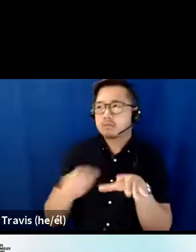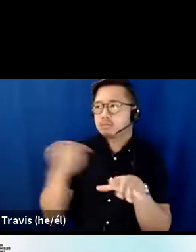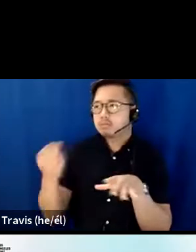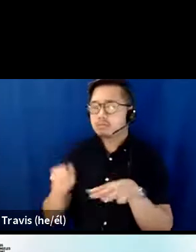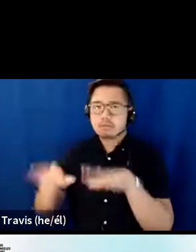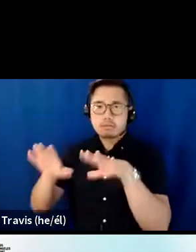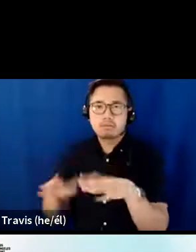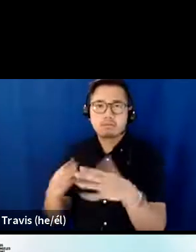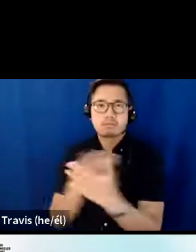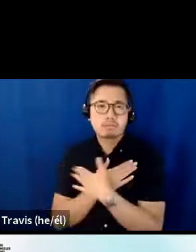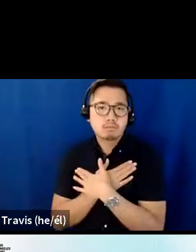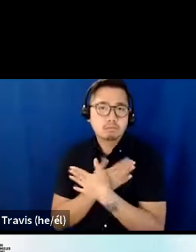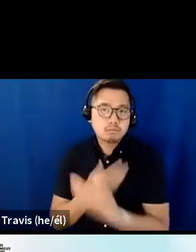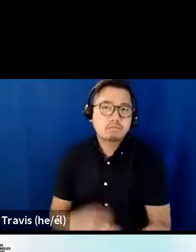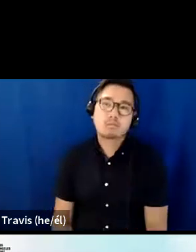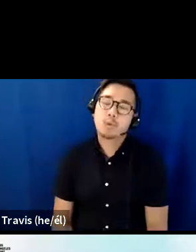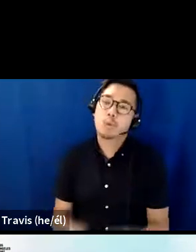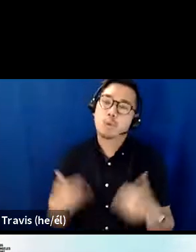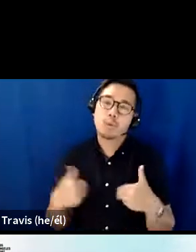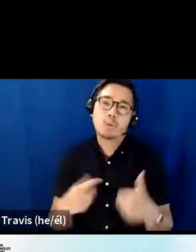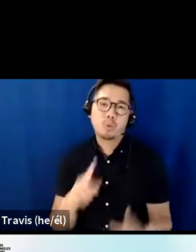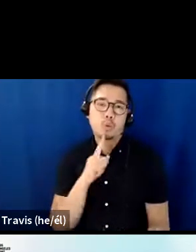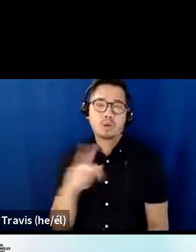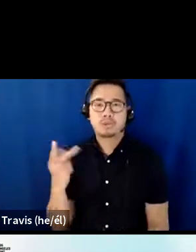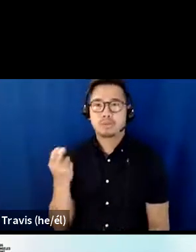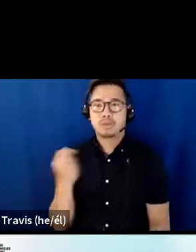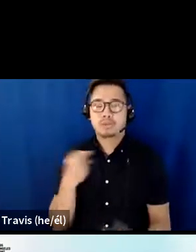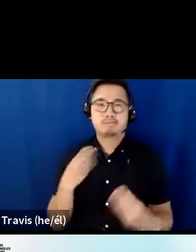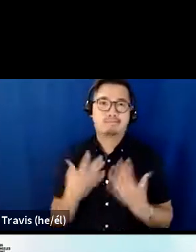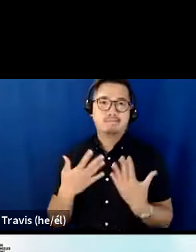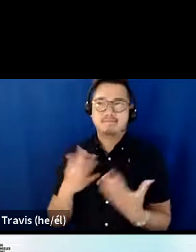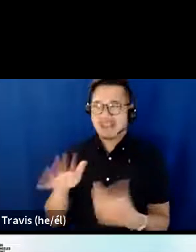Oh my goodness, it's a passion. It's a passion work.